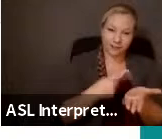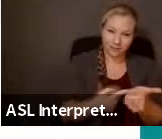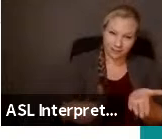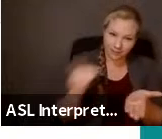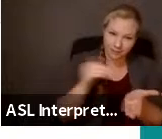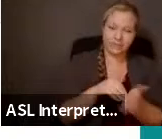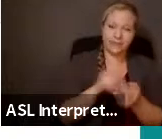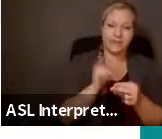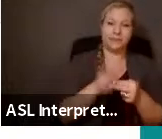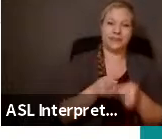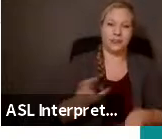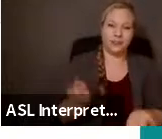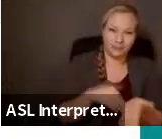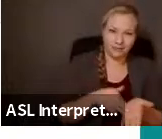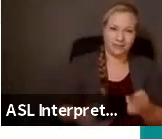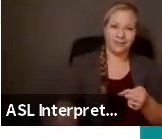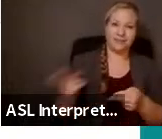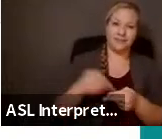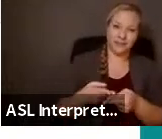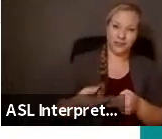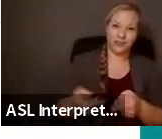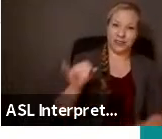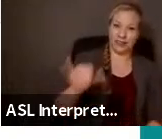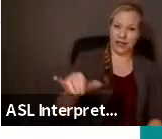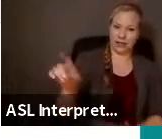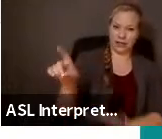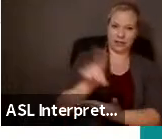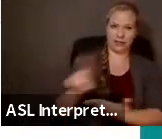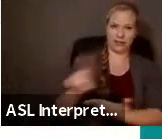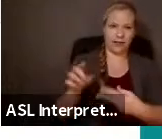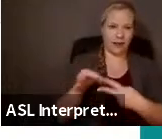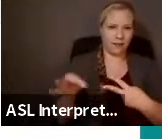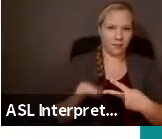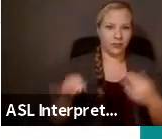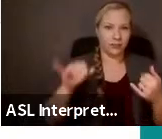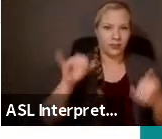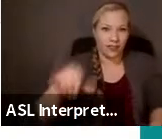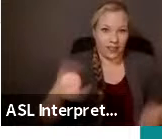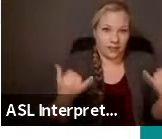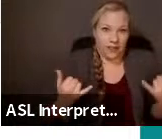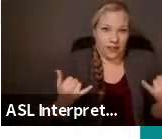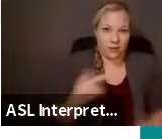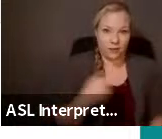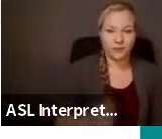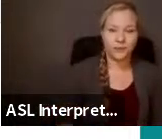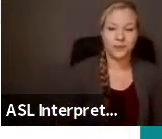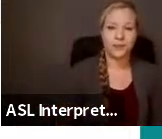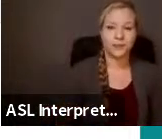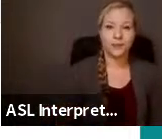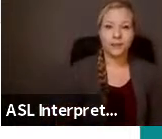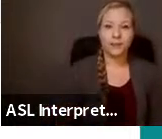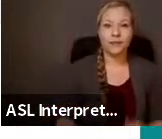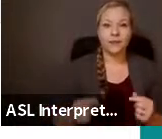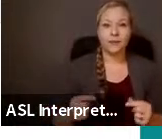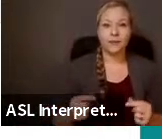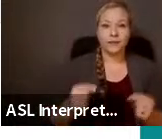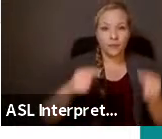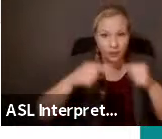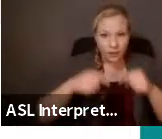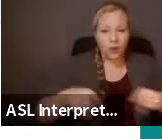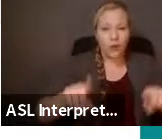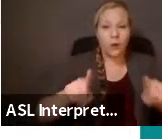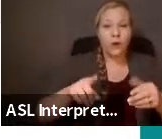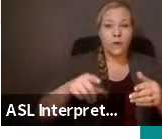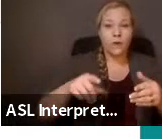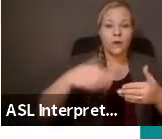to now walk you through the design options. And so again, over the next 2 months or so,